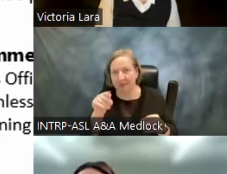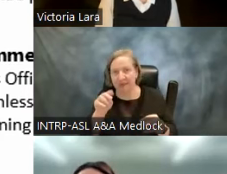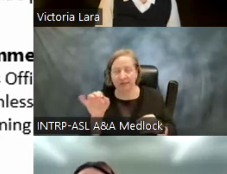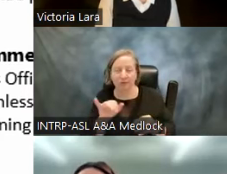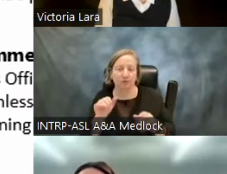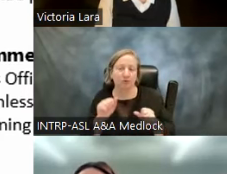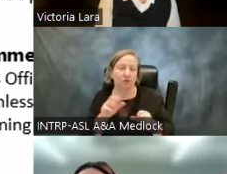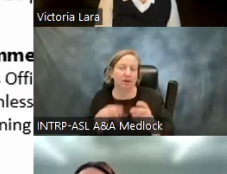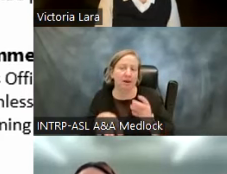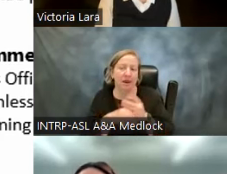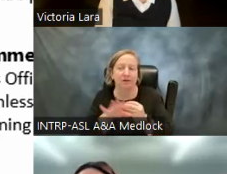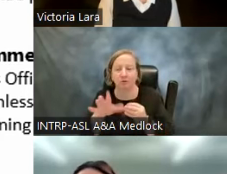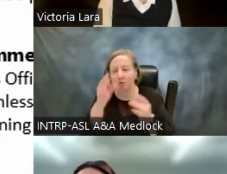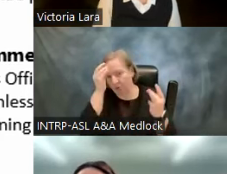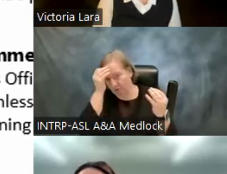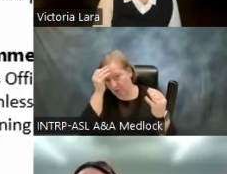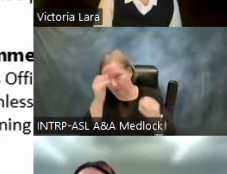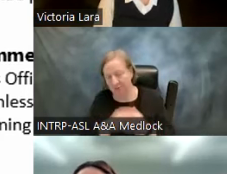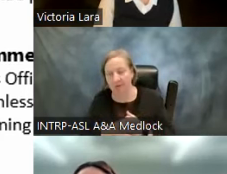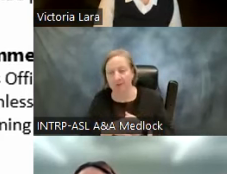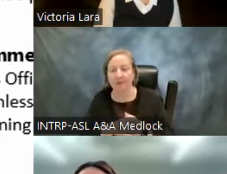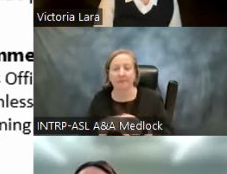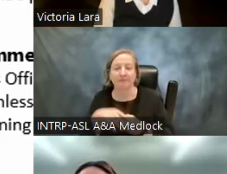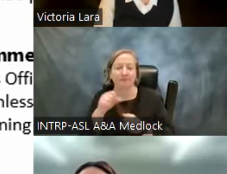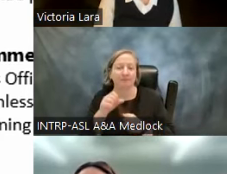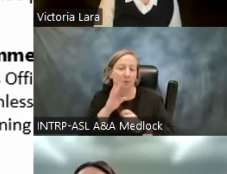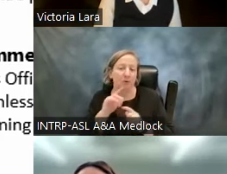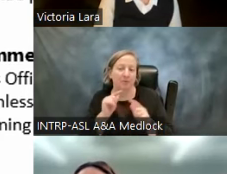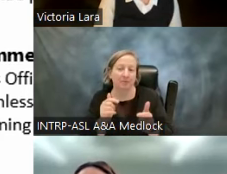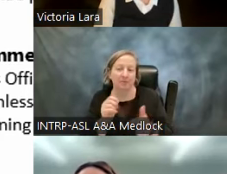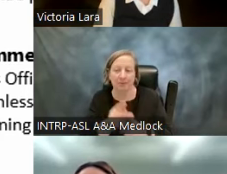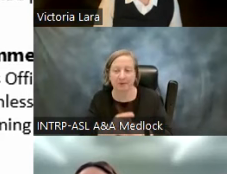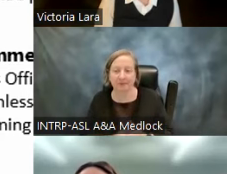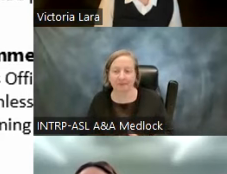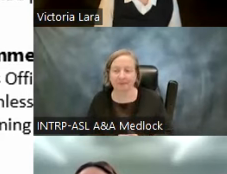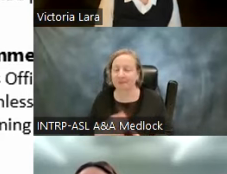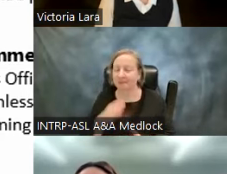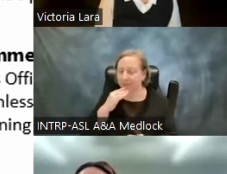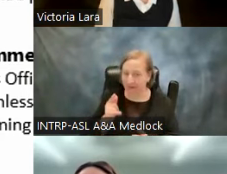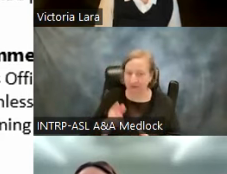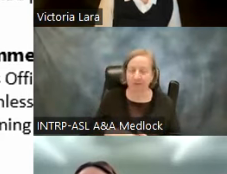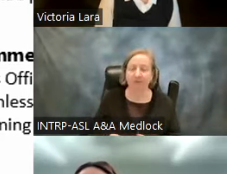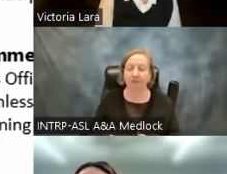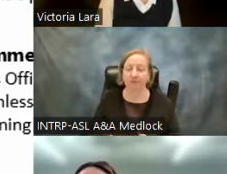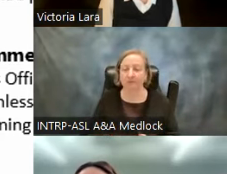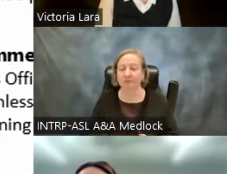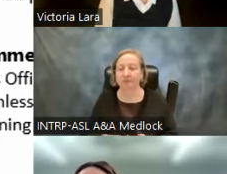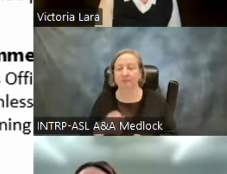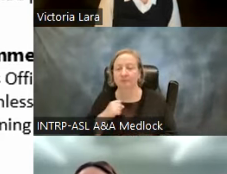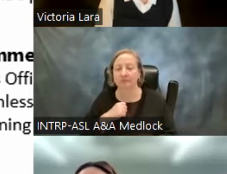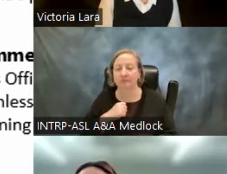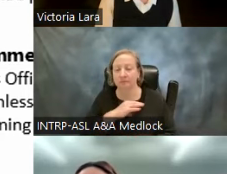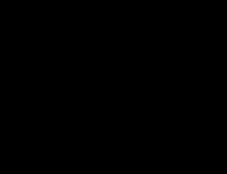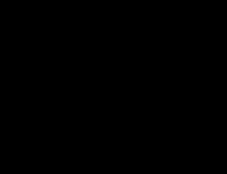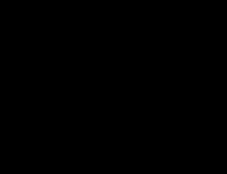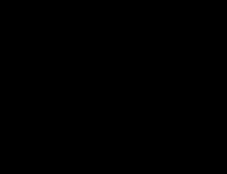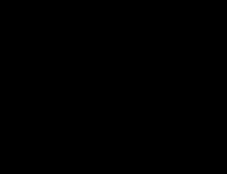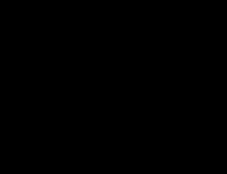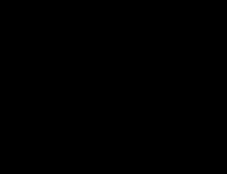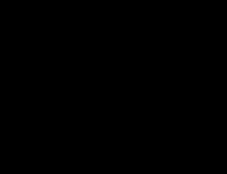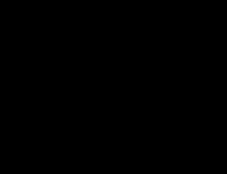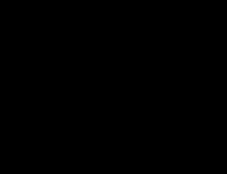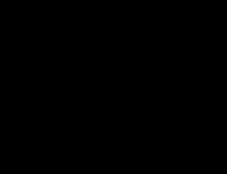to your considerations. Yeah, I'll pass it back. Thank you, staff. Co-Chair Debbie?